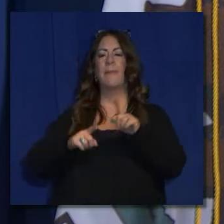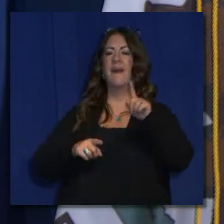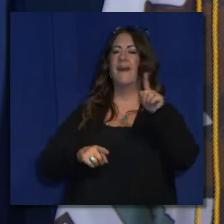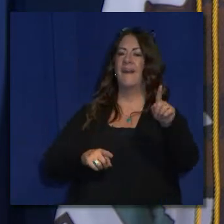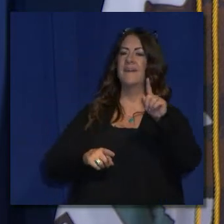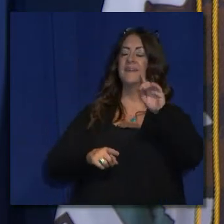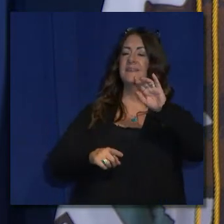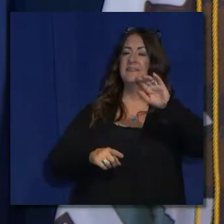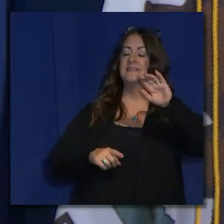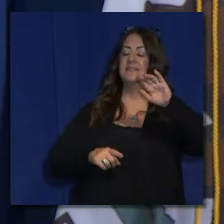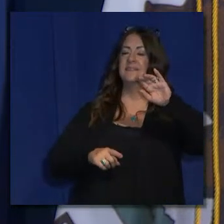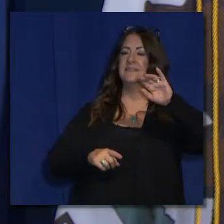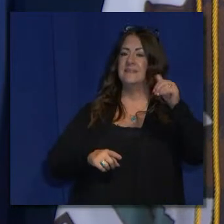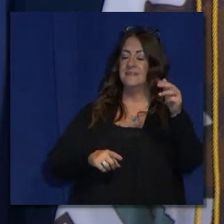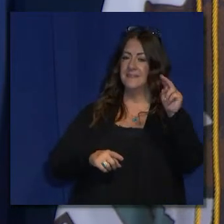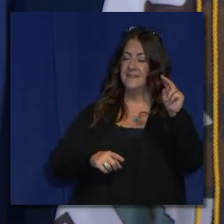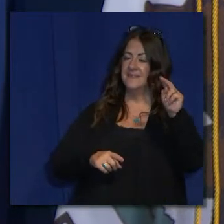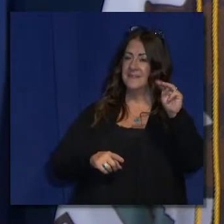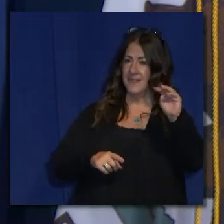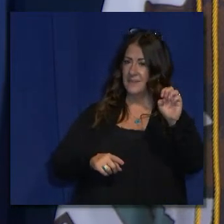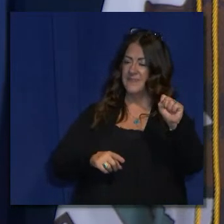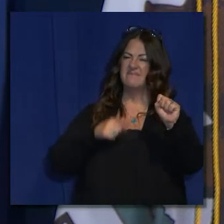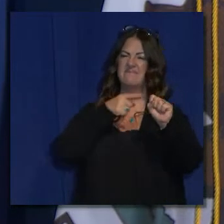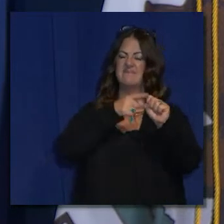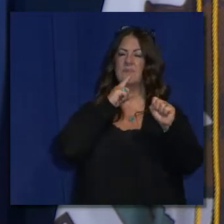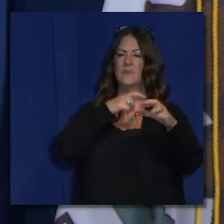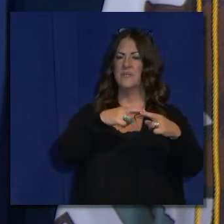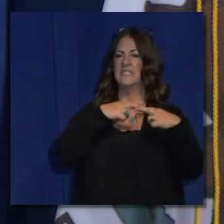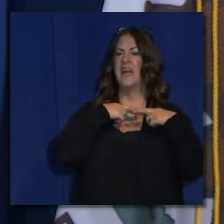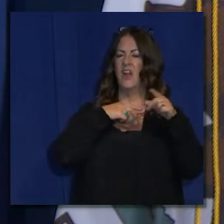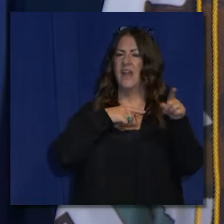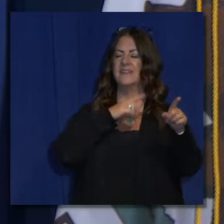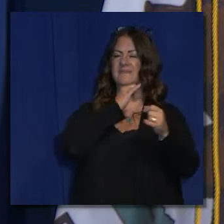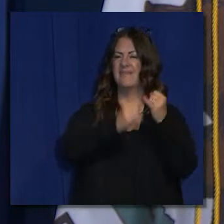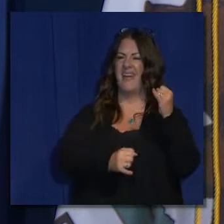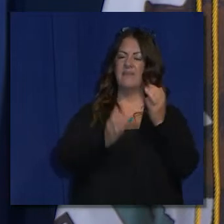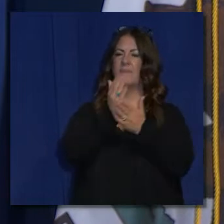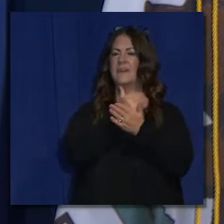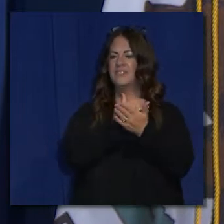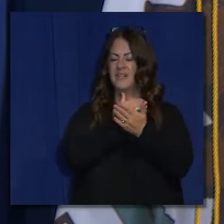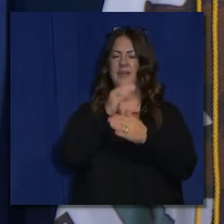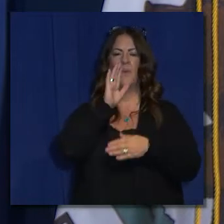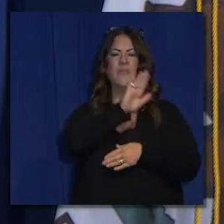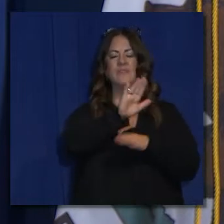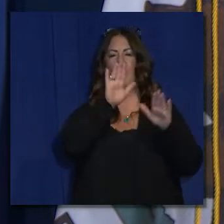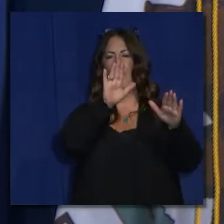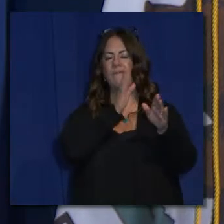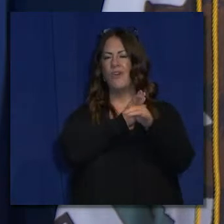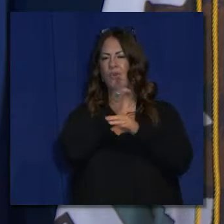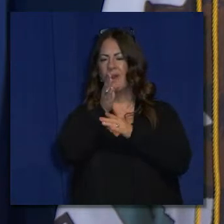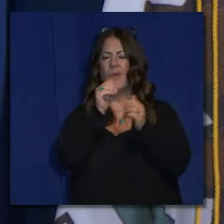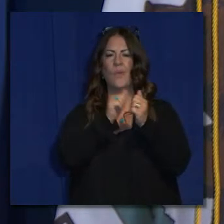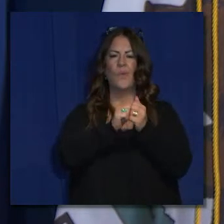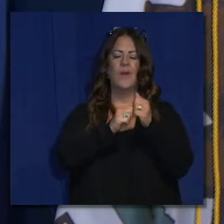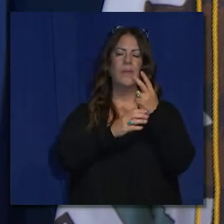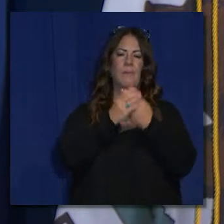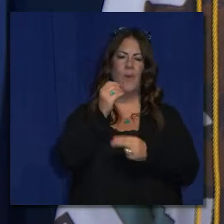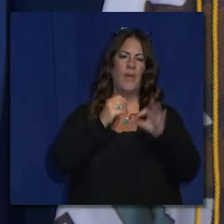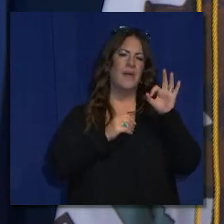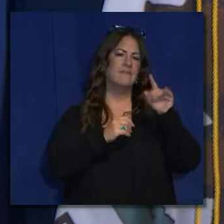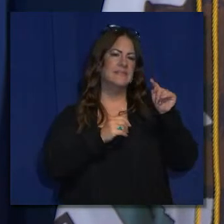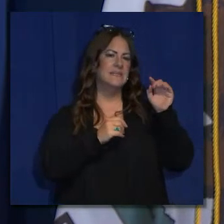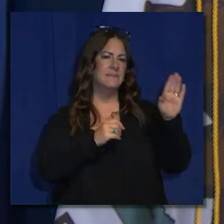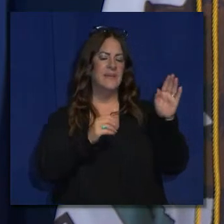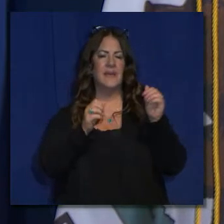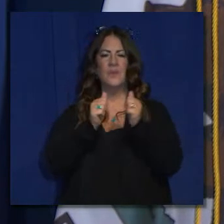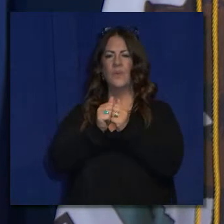budget conference as well, because he's retiring. And after a wonderful career with the state, both at the franchise tax part and the